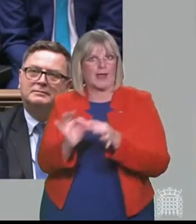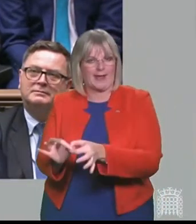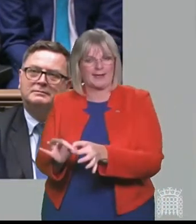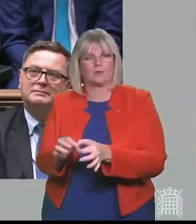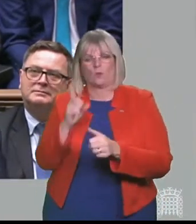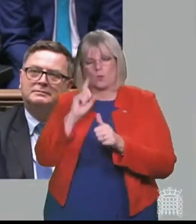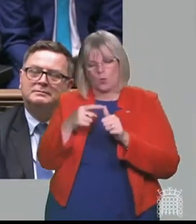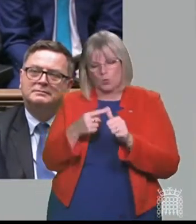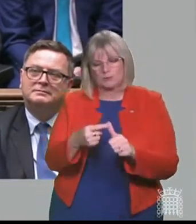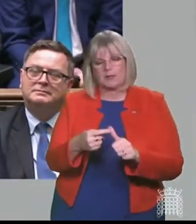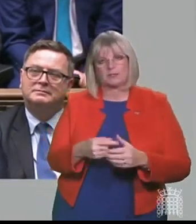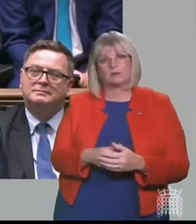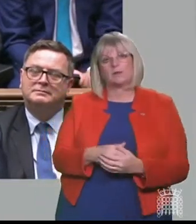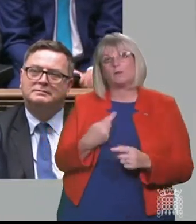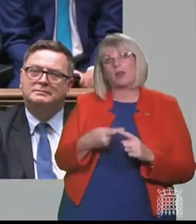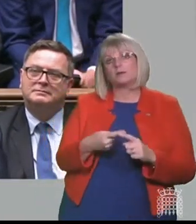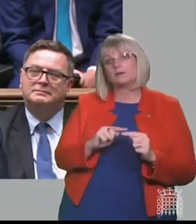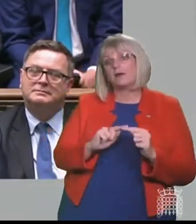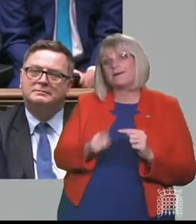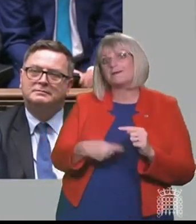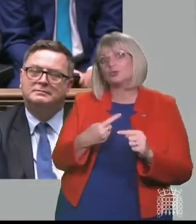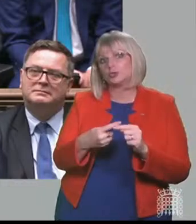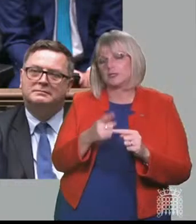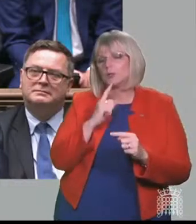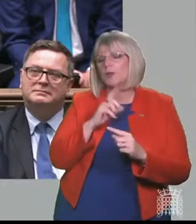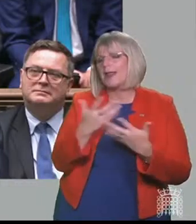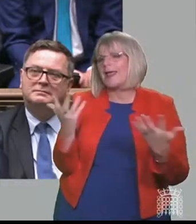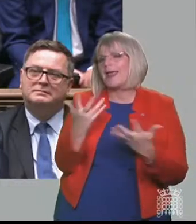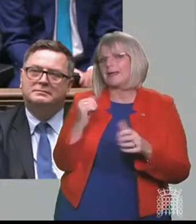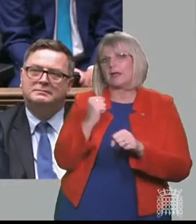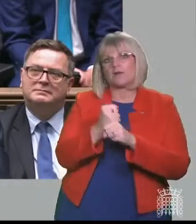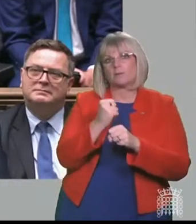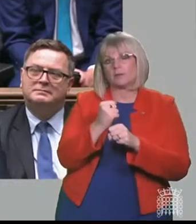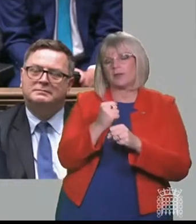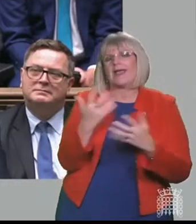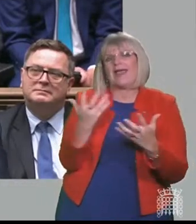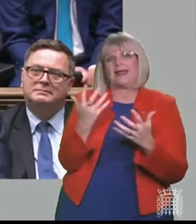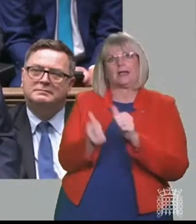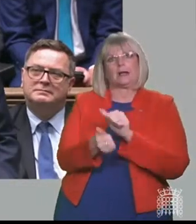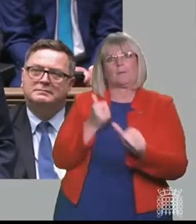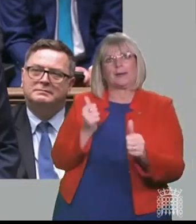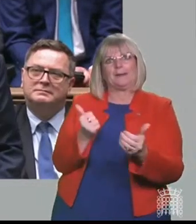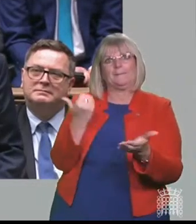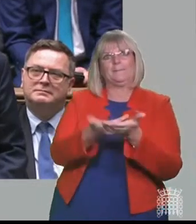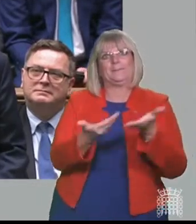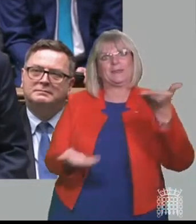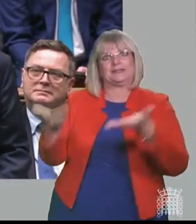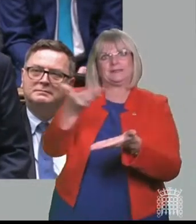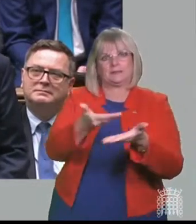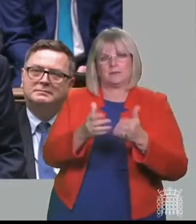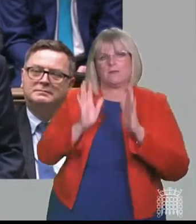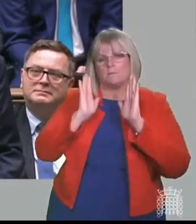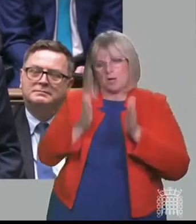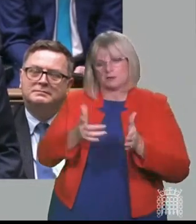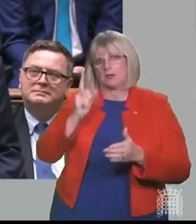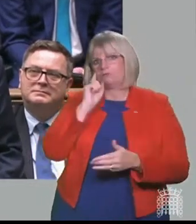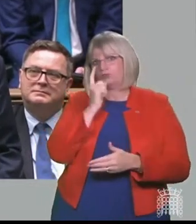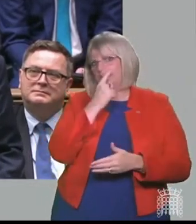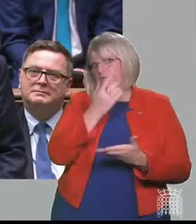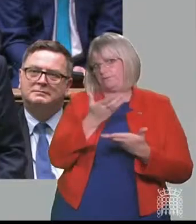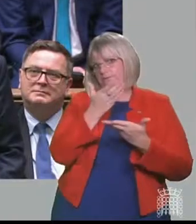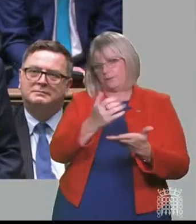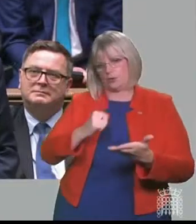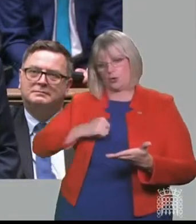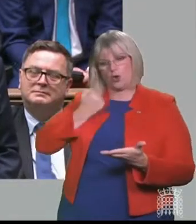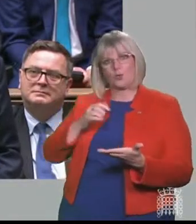a condition that any company bidding for large government contracts should demonstrate they pay their own invoices within an